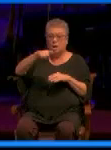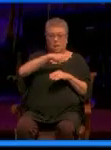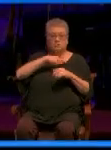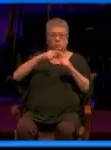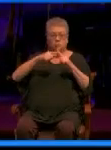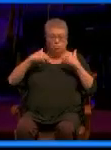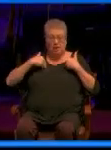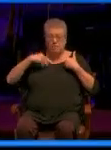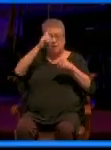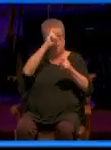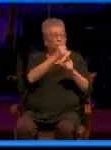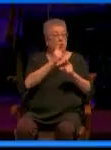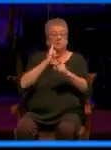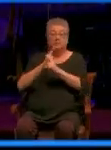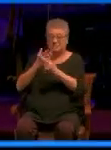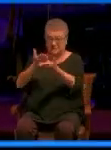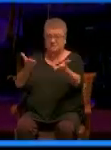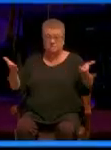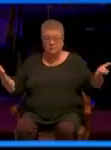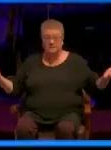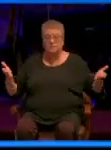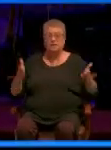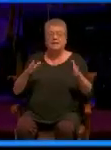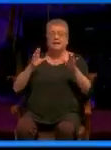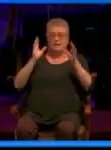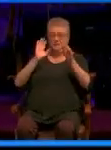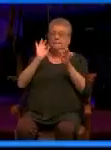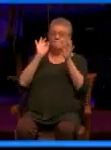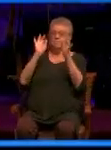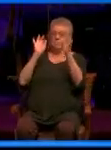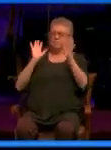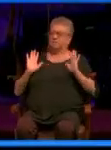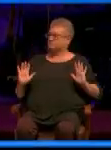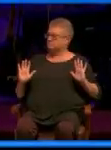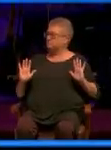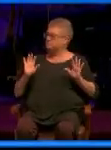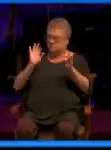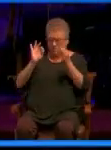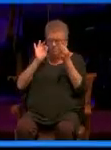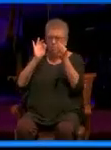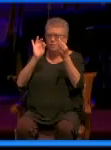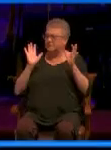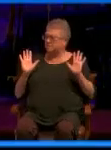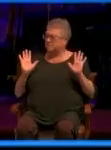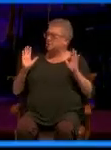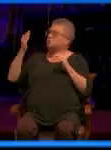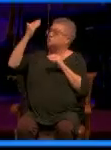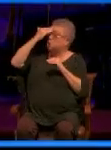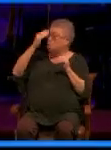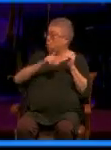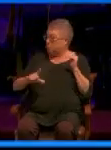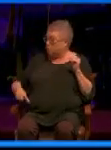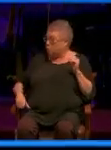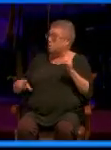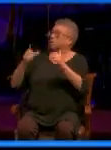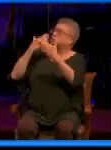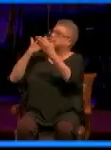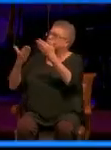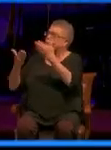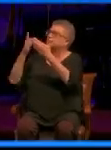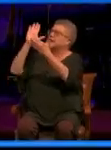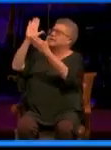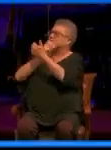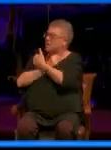and brothers and sisters, it is enough. It is enough to know the Lord and his goodness and his